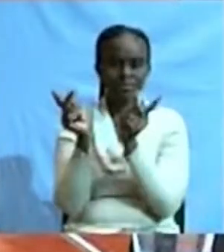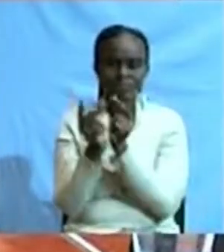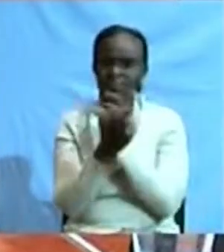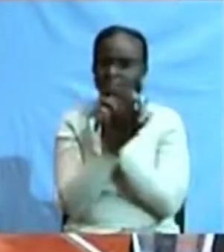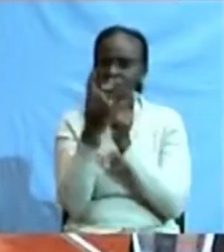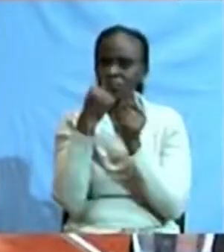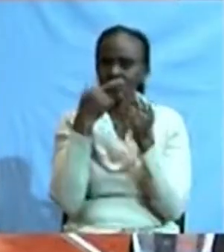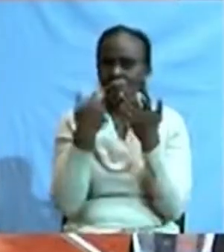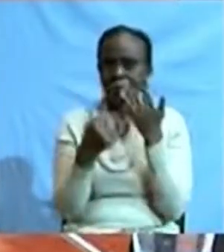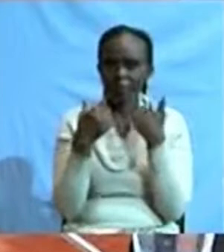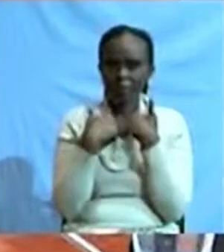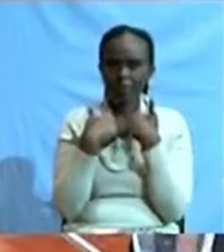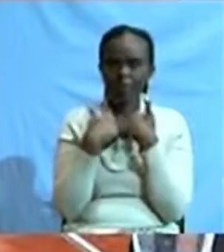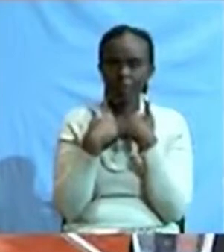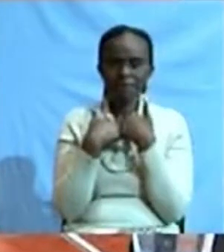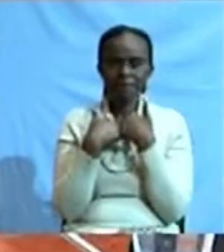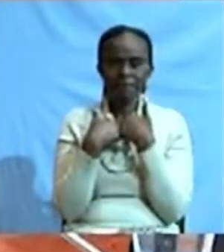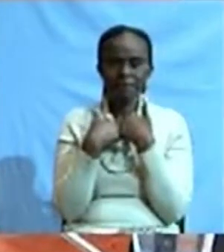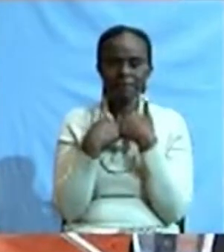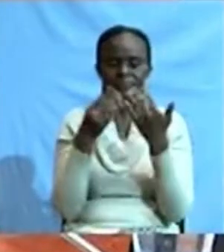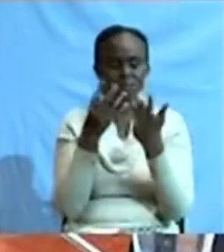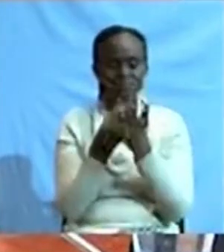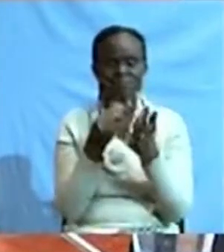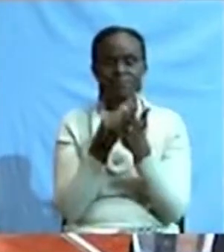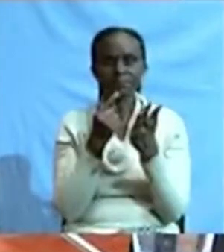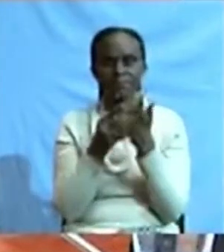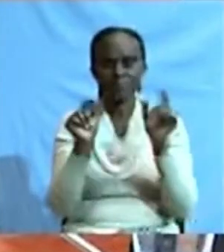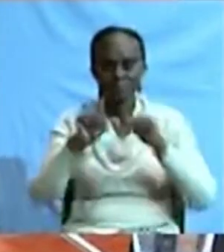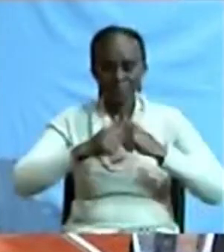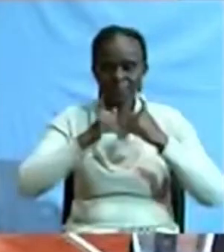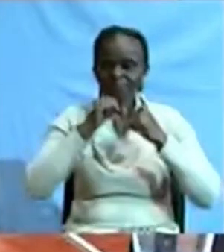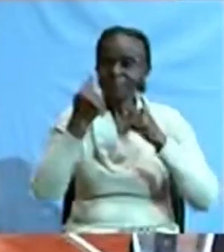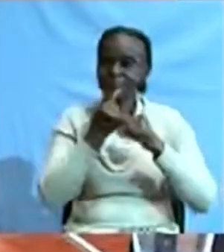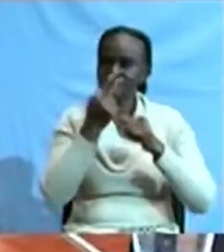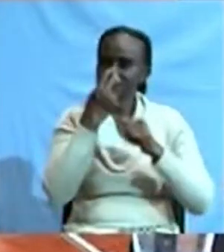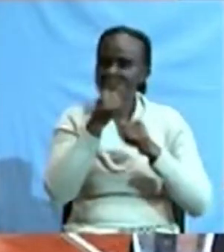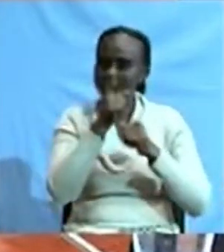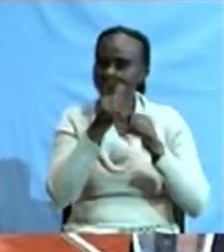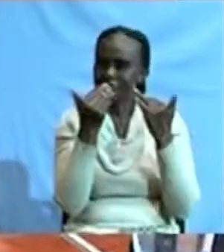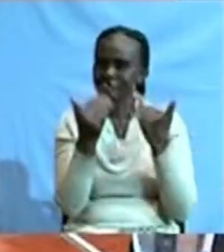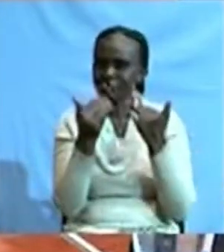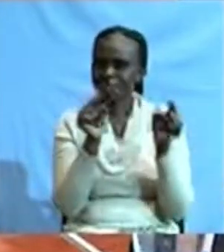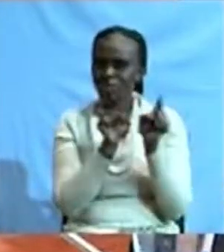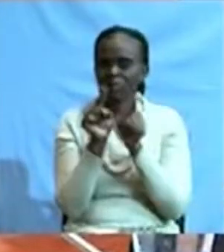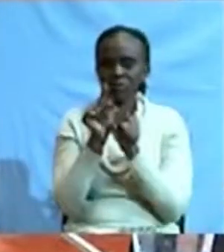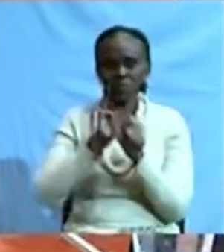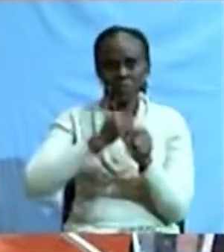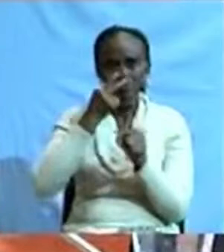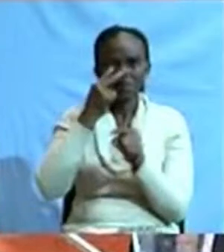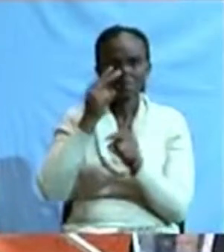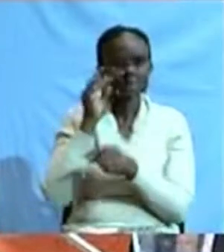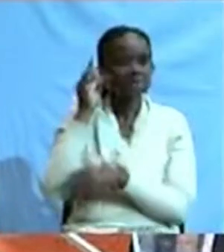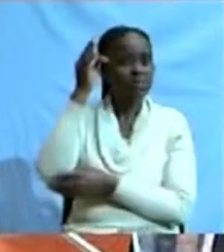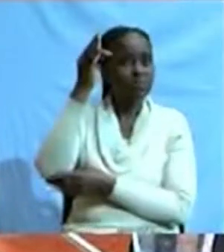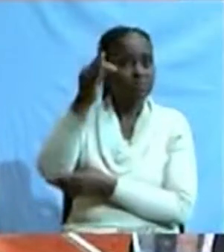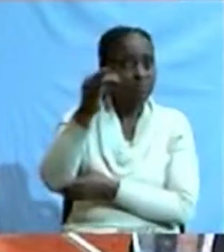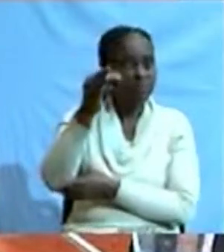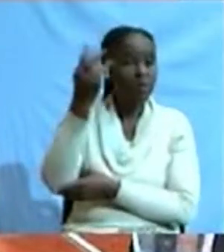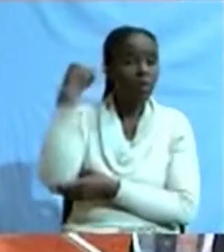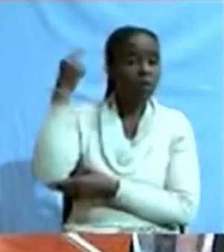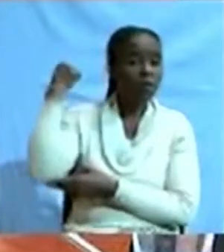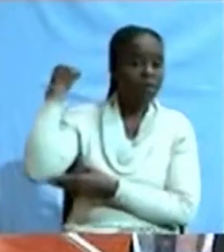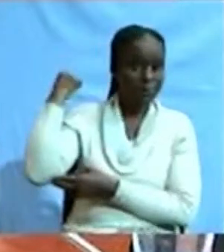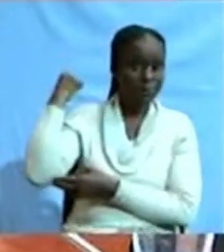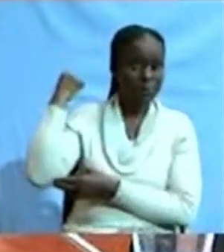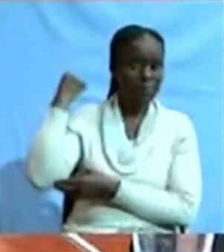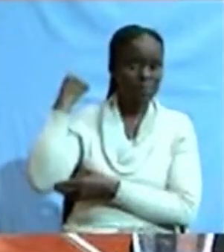us some substantial amounts. And we are not just looking at the current, we are also looking backwards. So